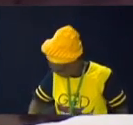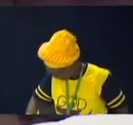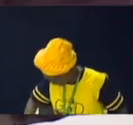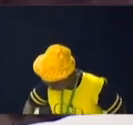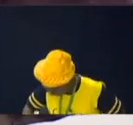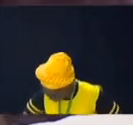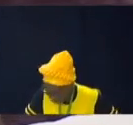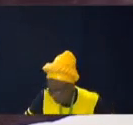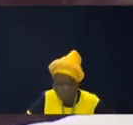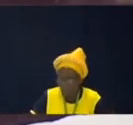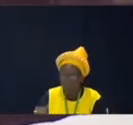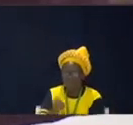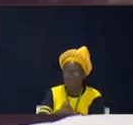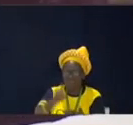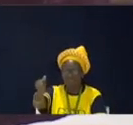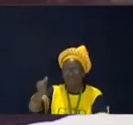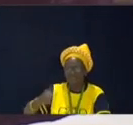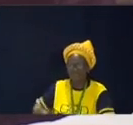Amen.